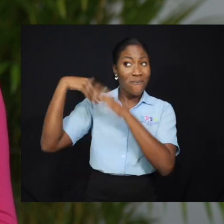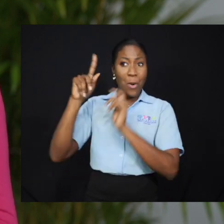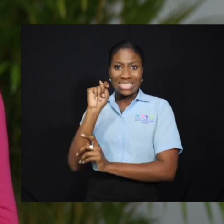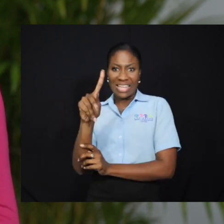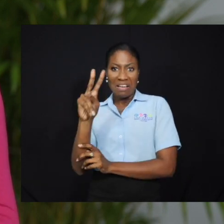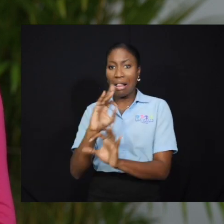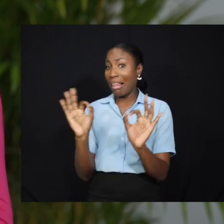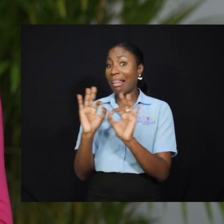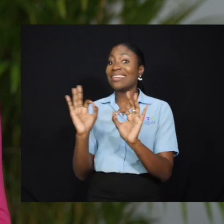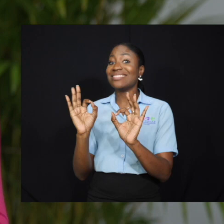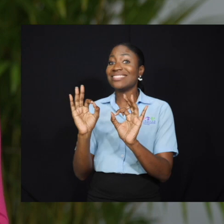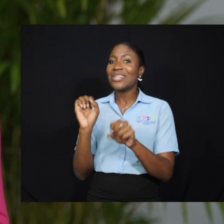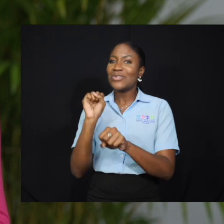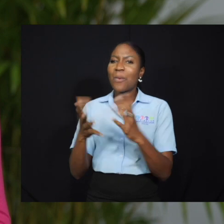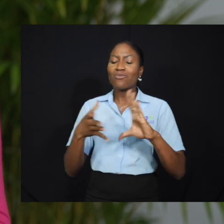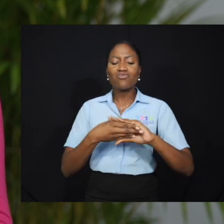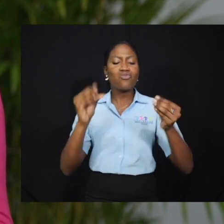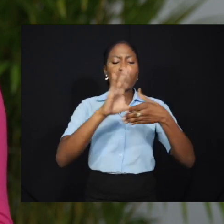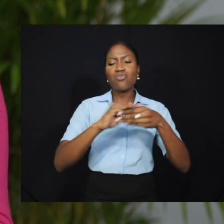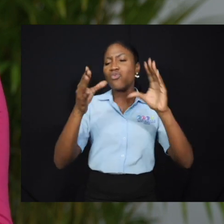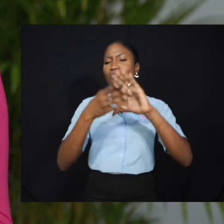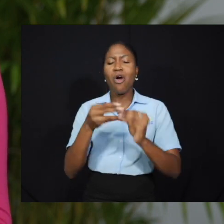So they exchanged classical works. They